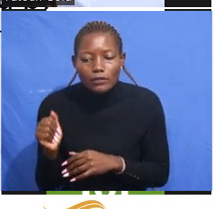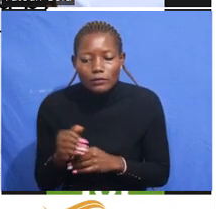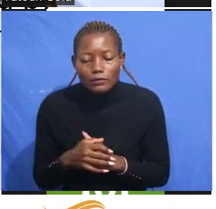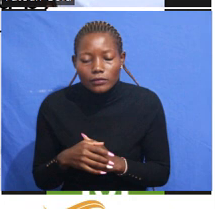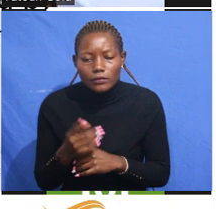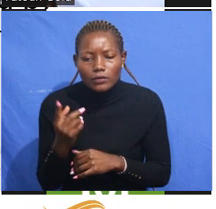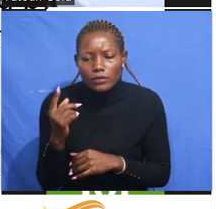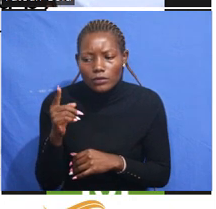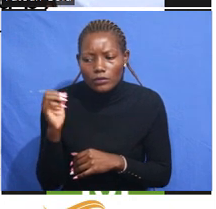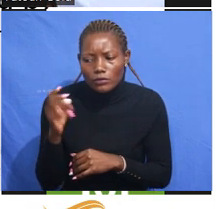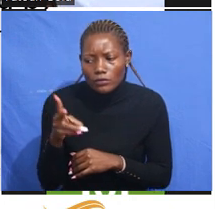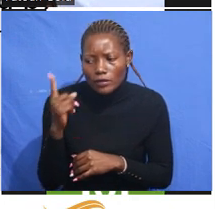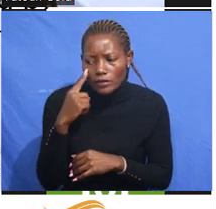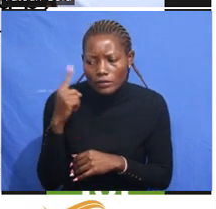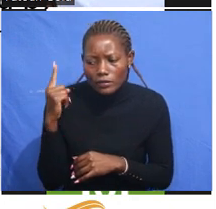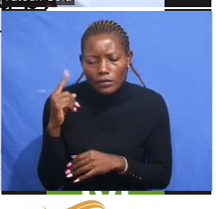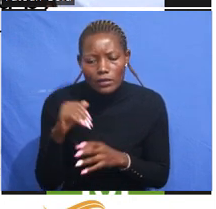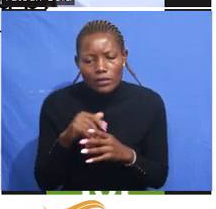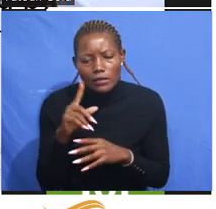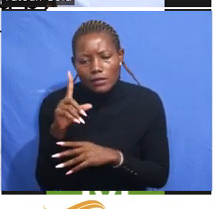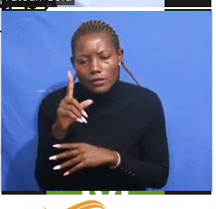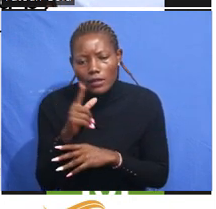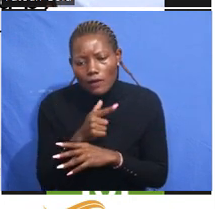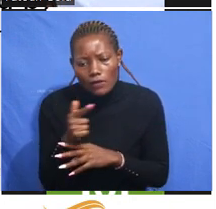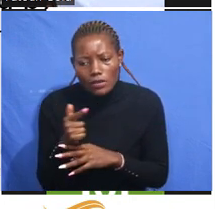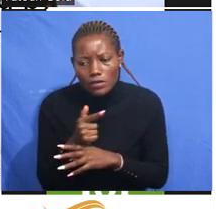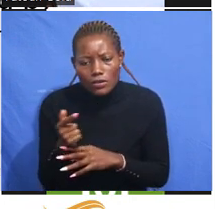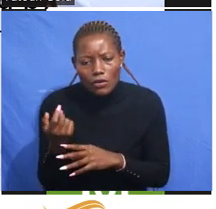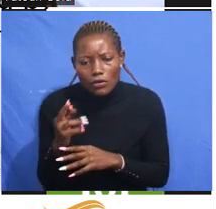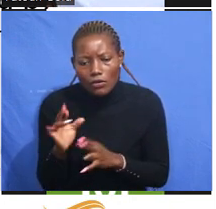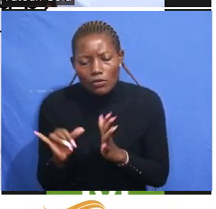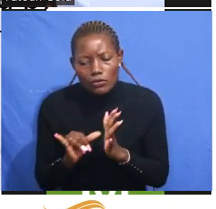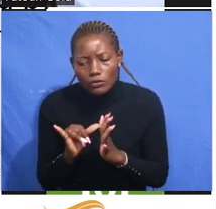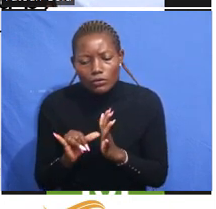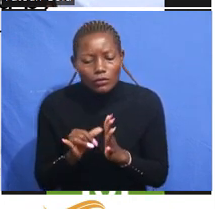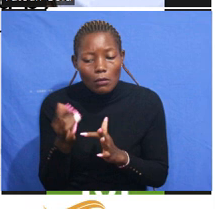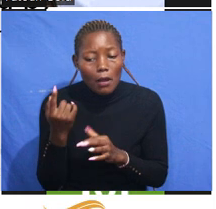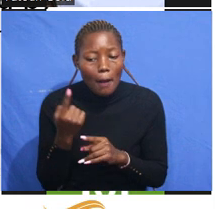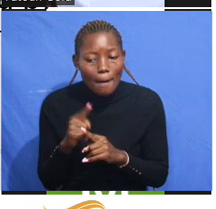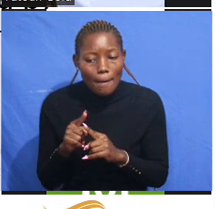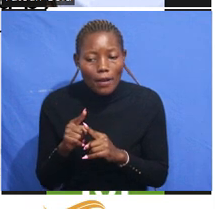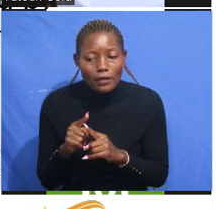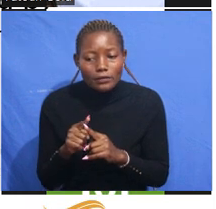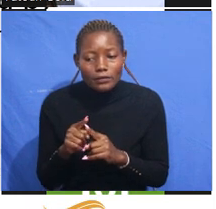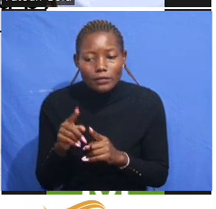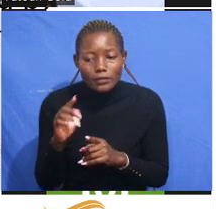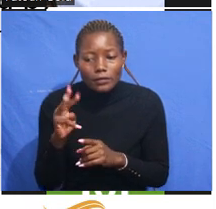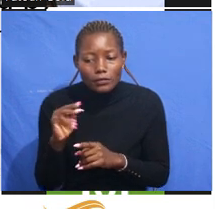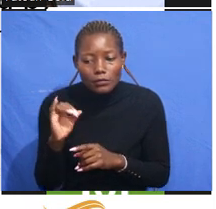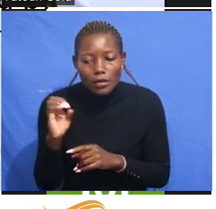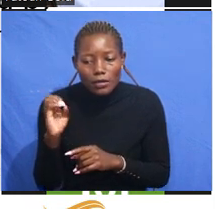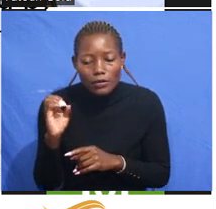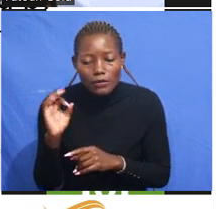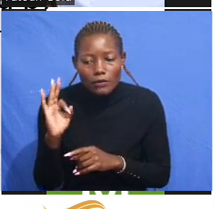you will see this in the video, or rather the YouTube, but the myofibril is